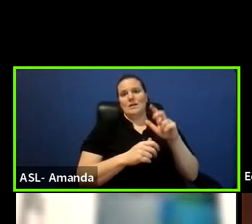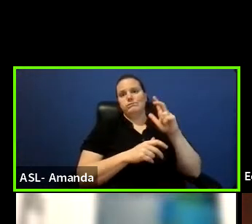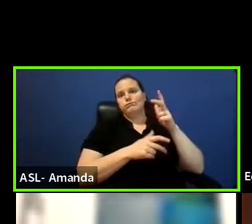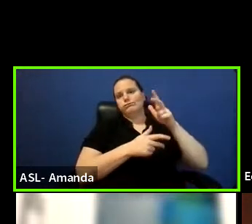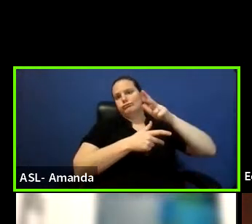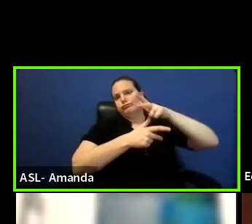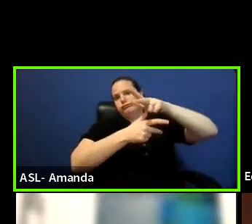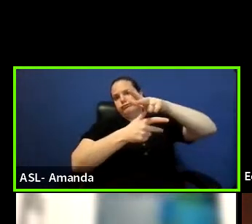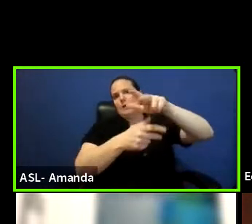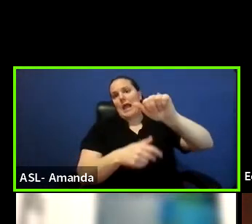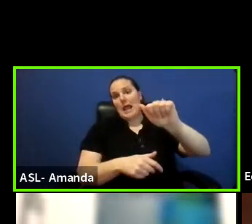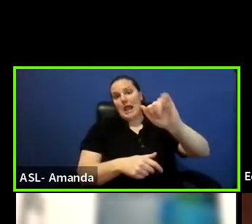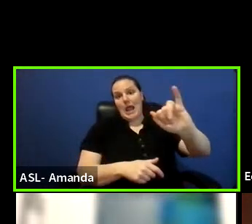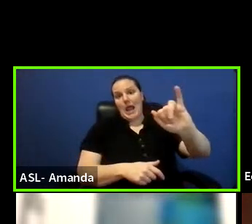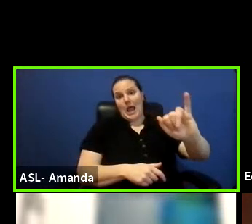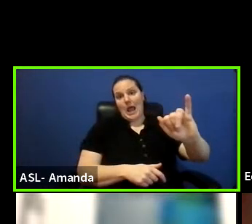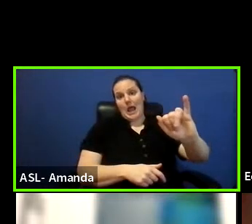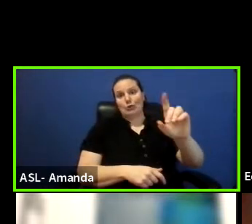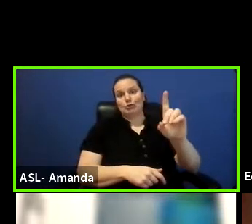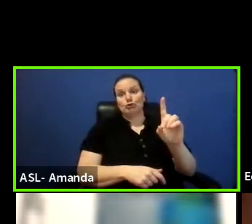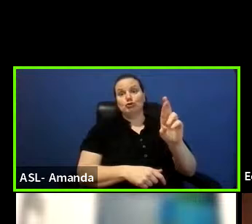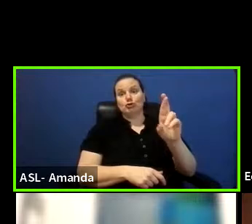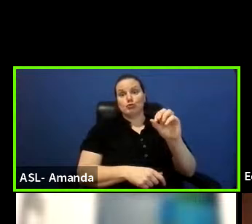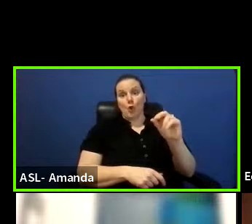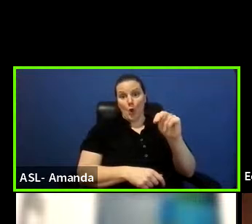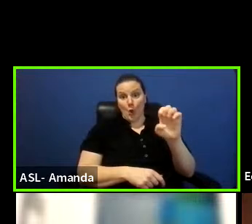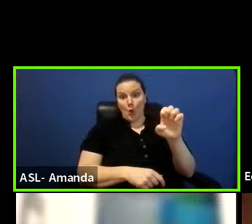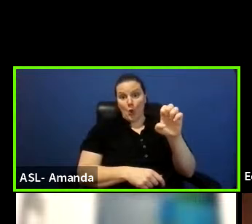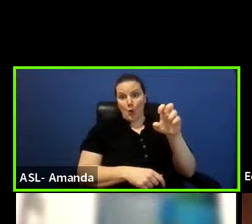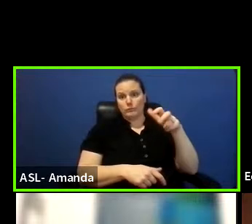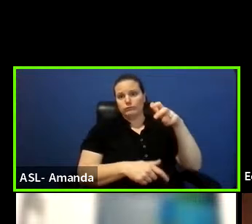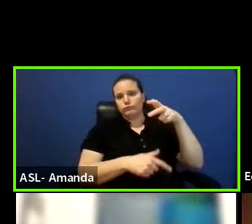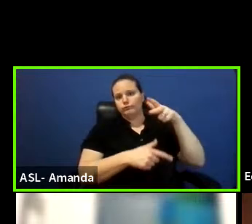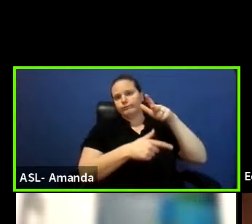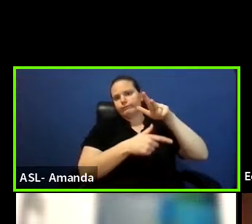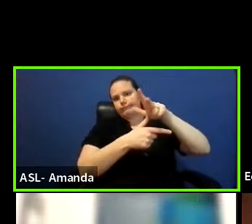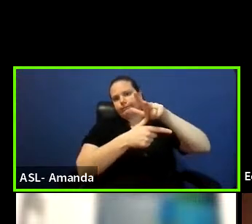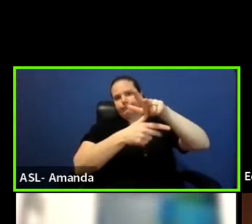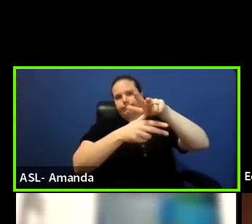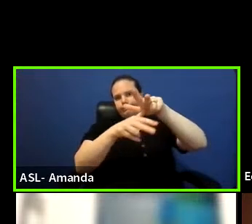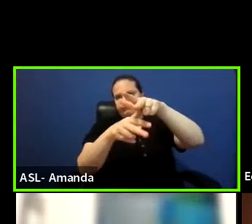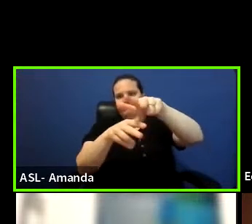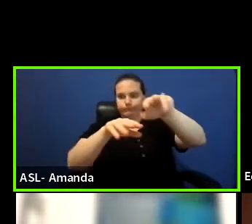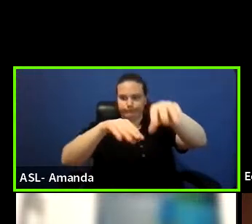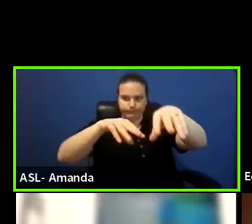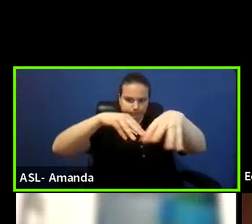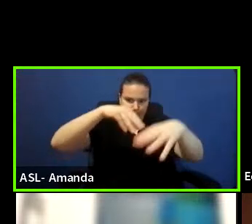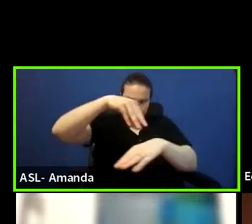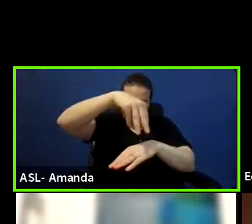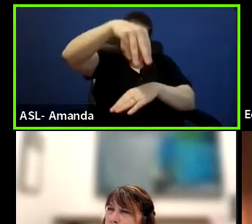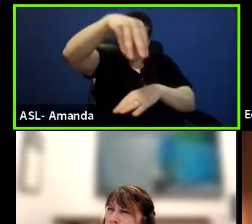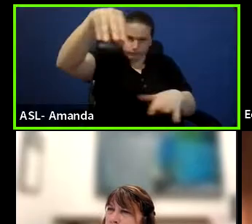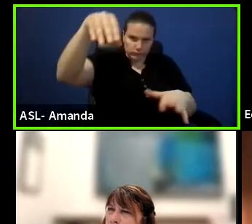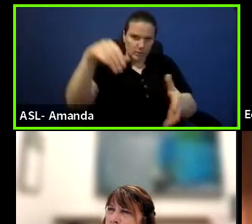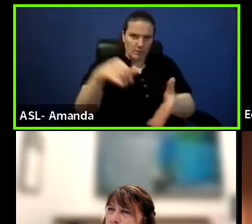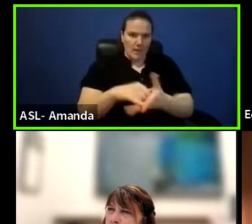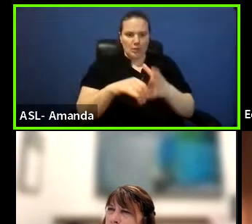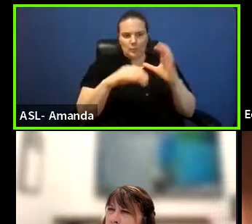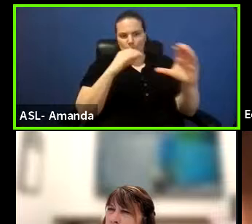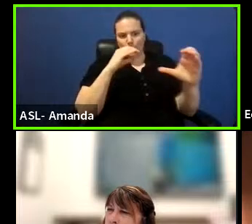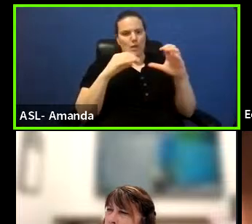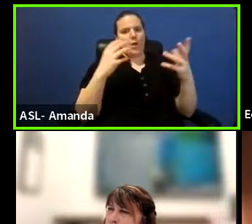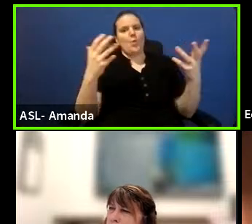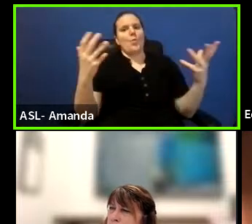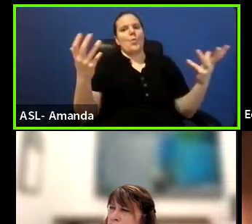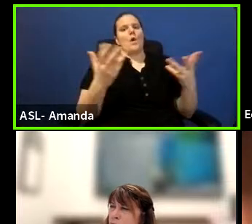lot of AI, but I think that would be helpful in being able to sort of visually communicate what it is you're looking at